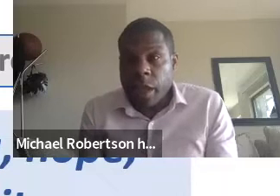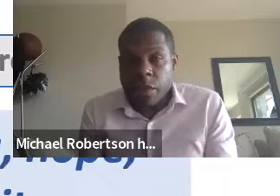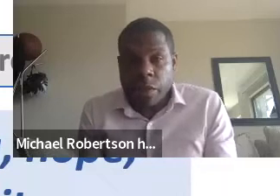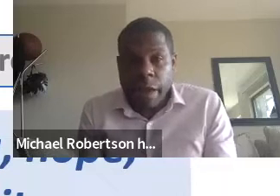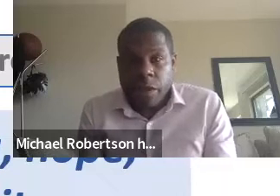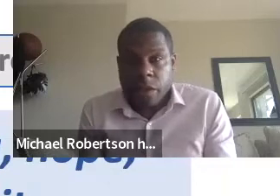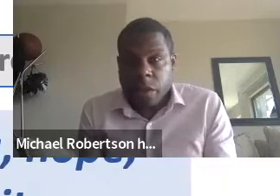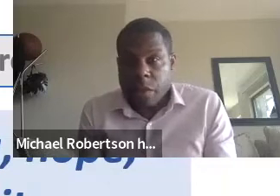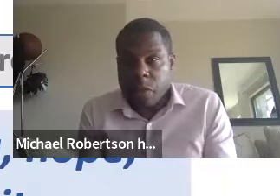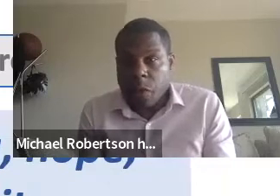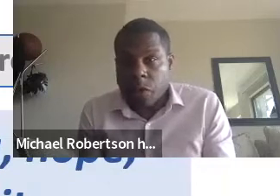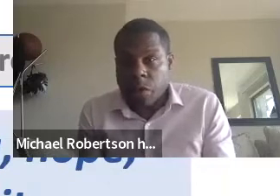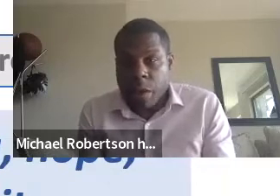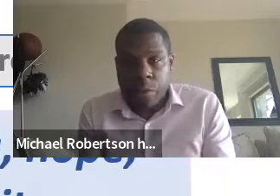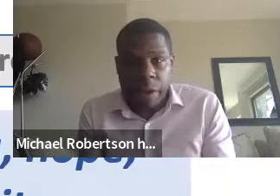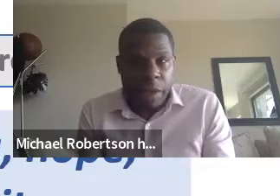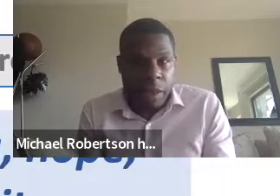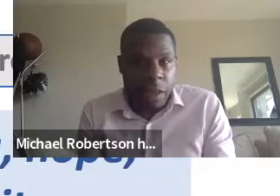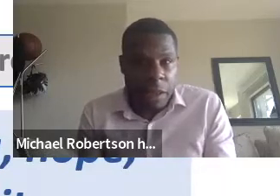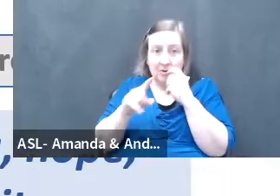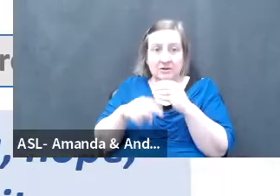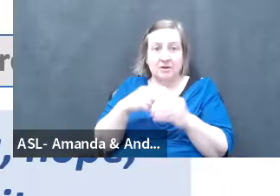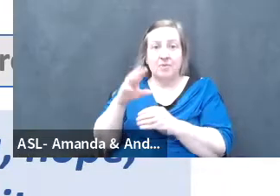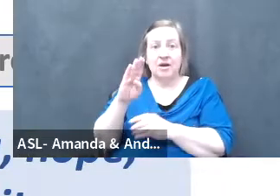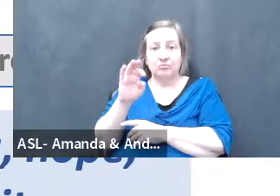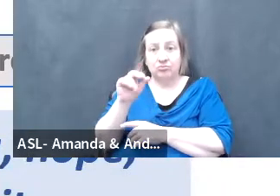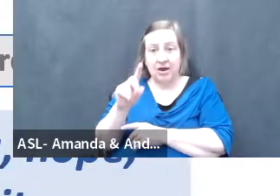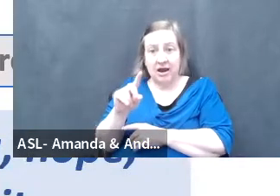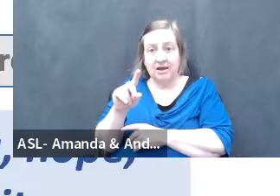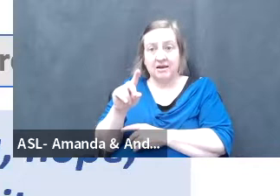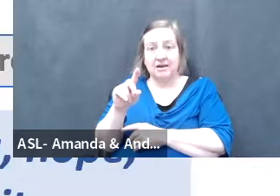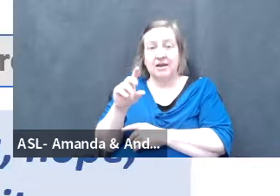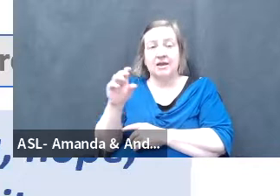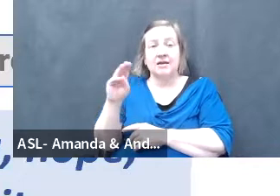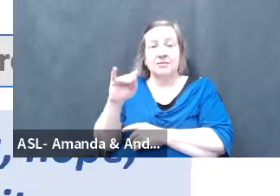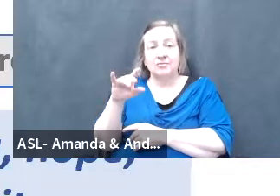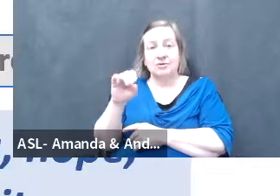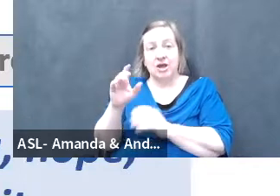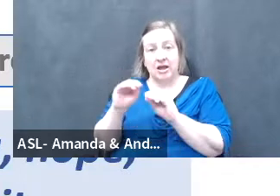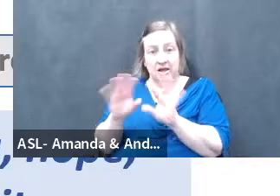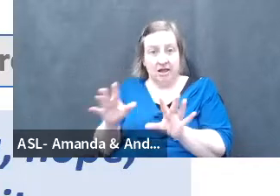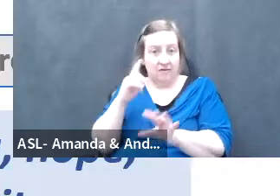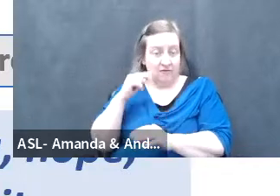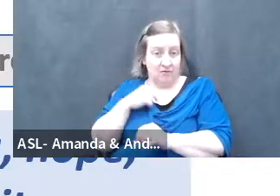I kind of asked the same question about branding, and Michelle kind of cleared that up for